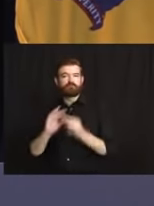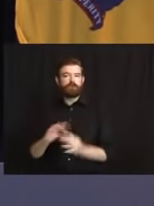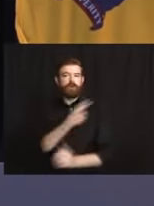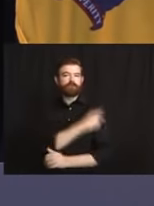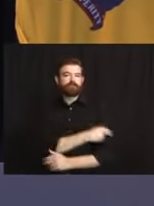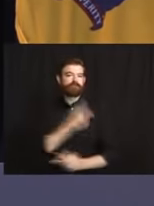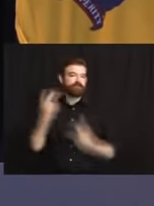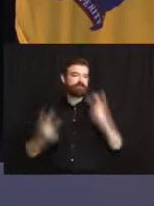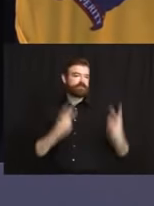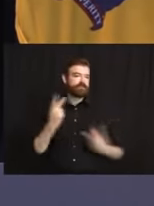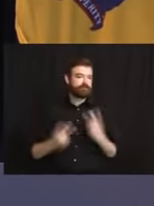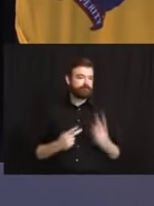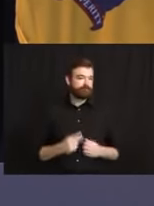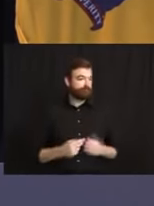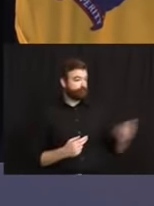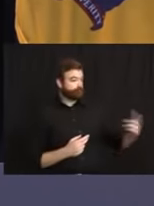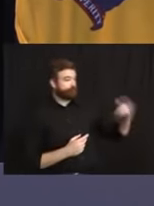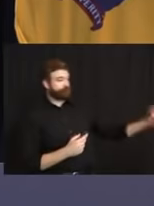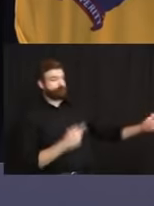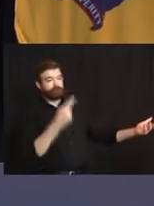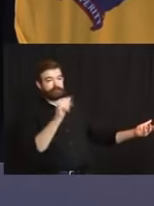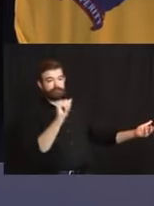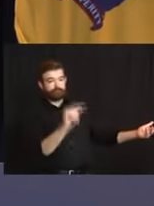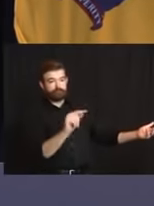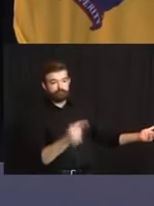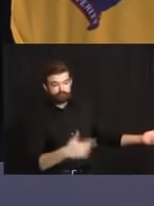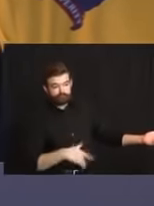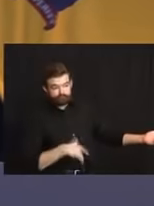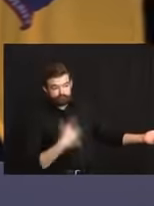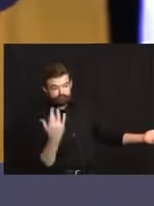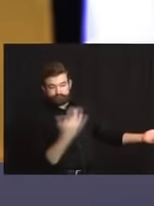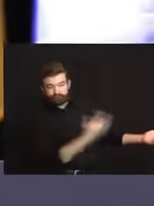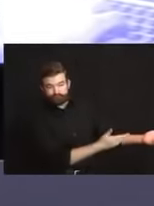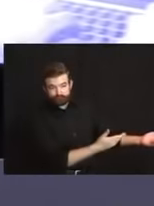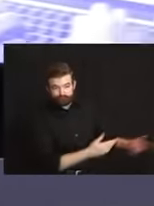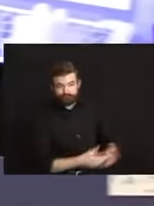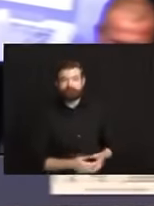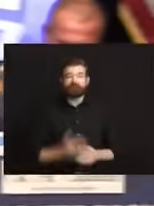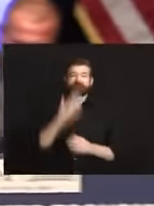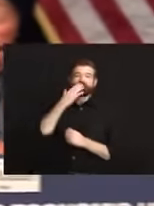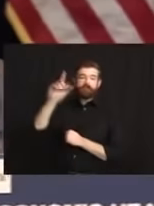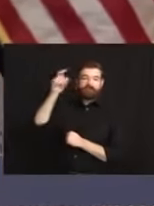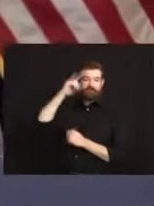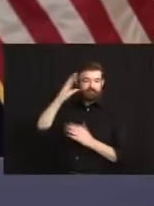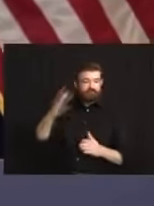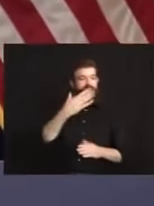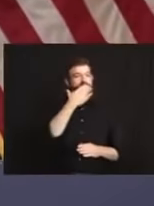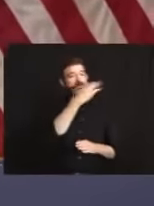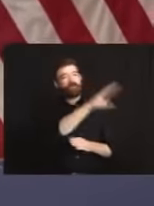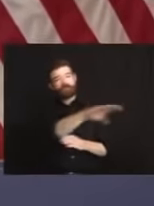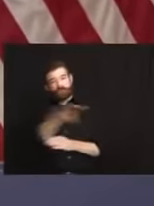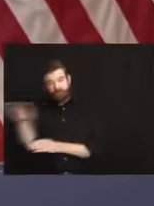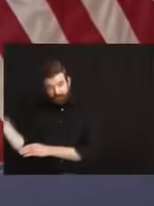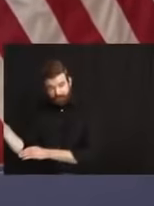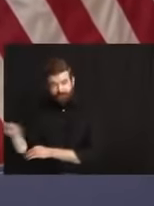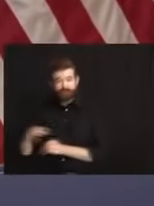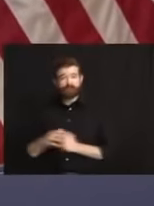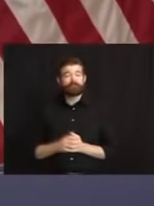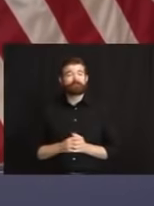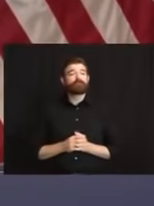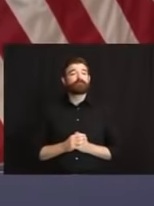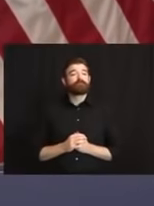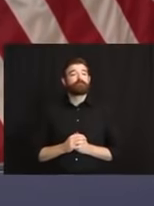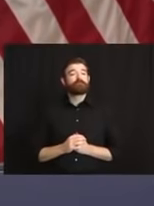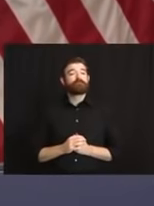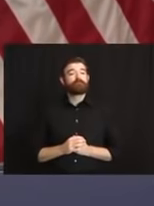have you. What news do we have from the front? Thanks, Governor. Good afternoon. Again, I'd say a quiet night